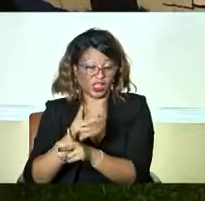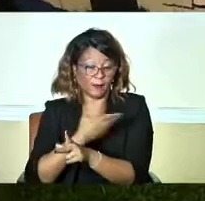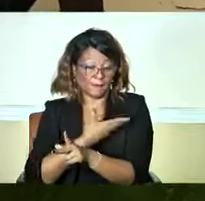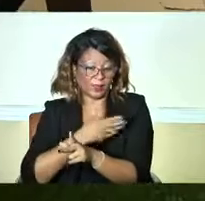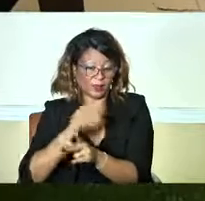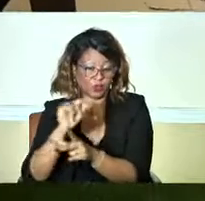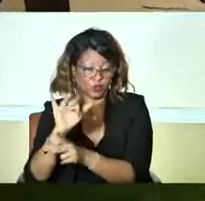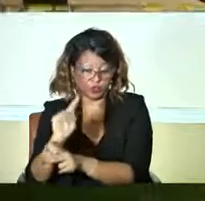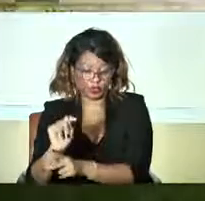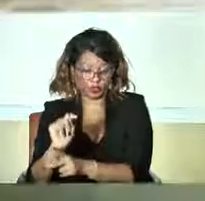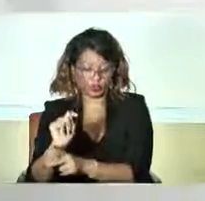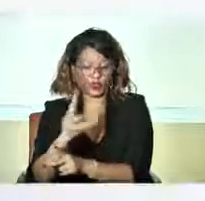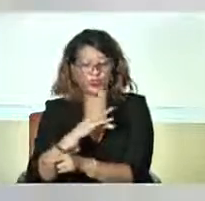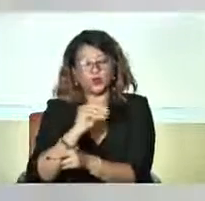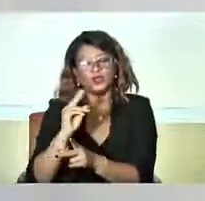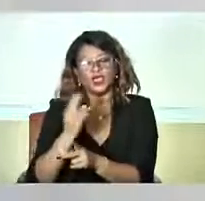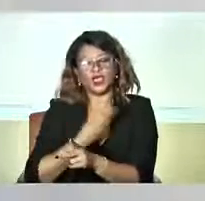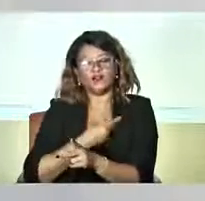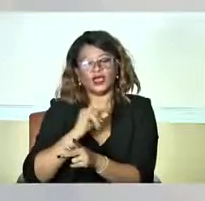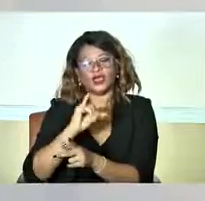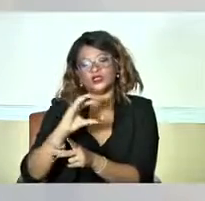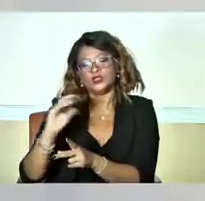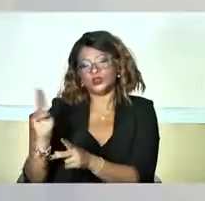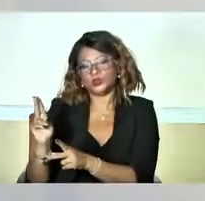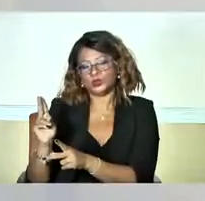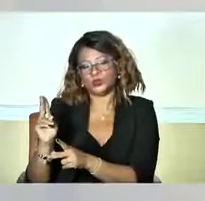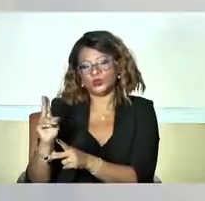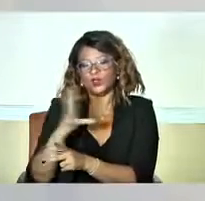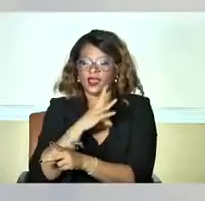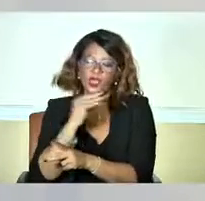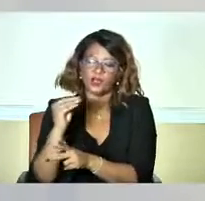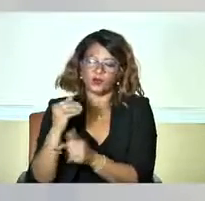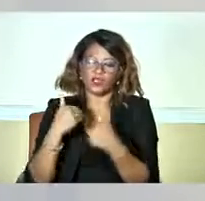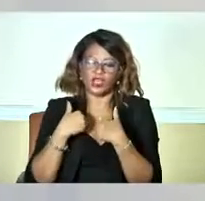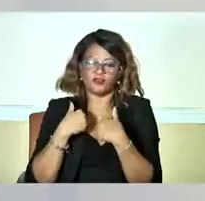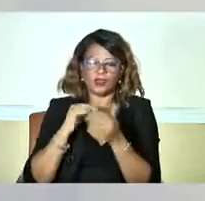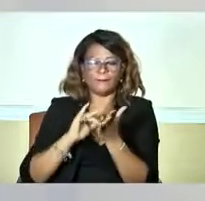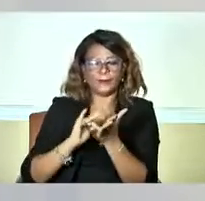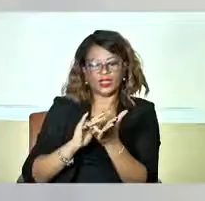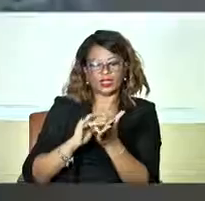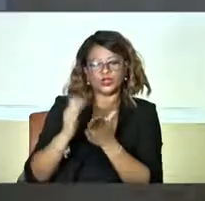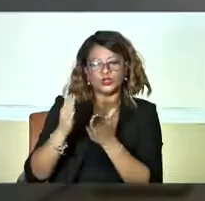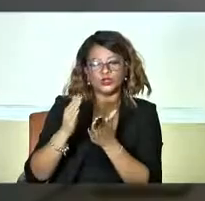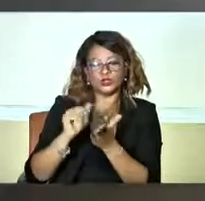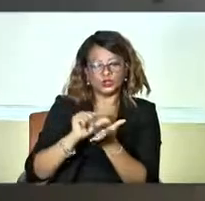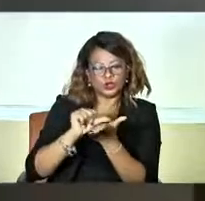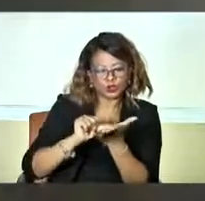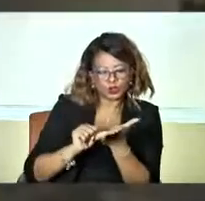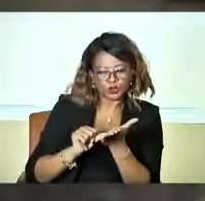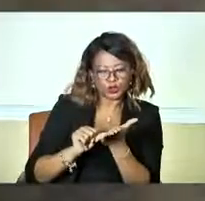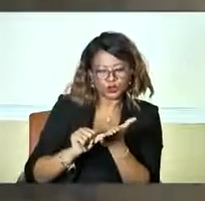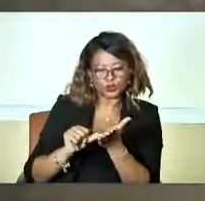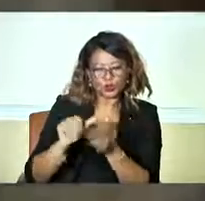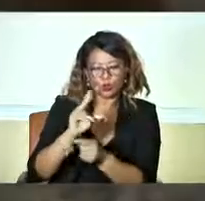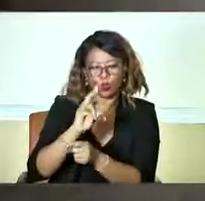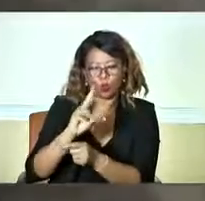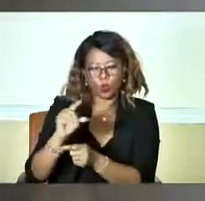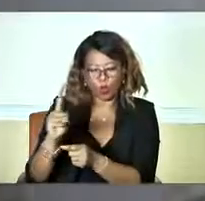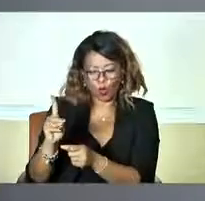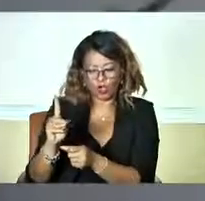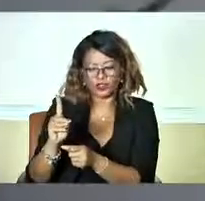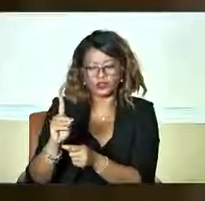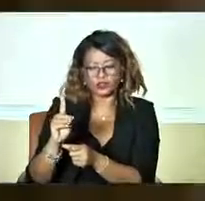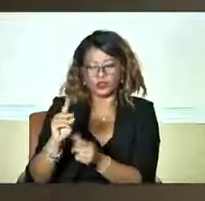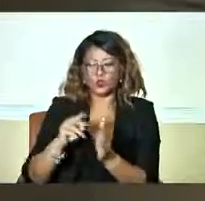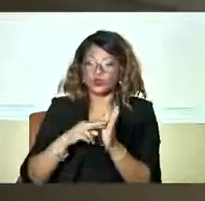unit. We have our ICU, and we have the medical surgical ward, which